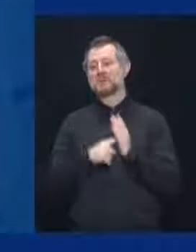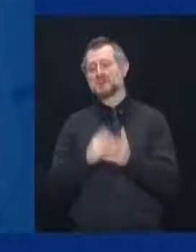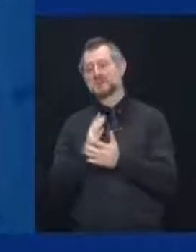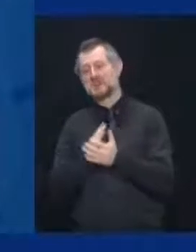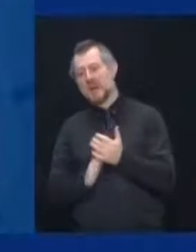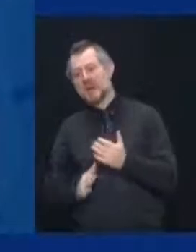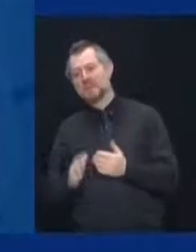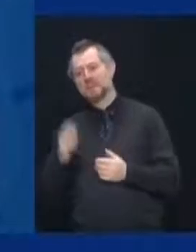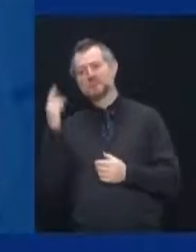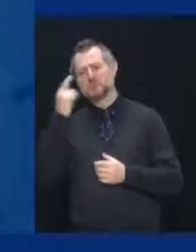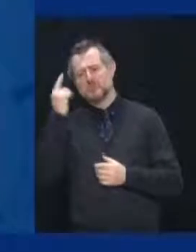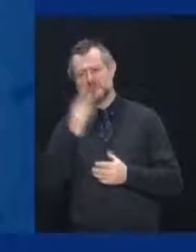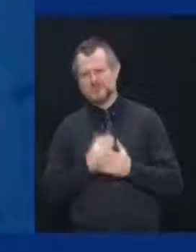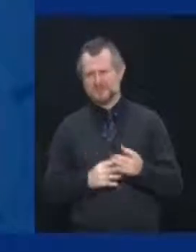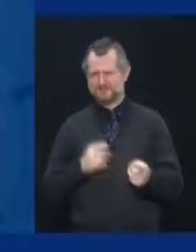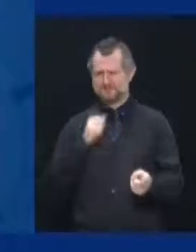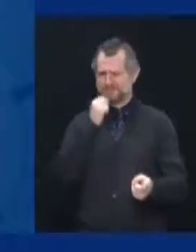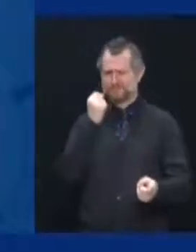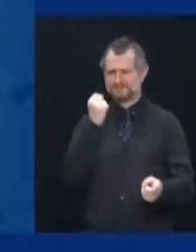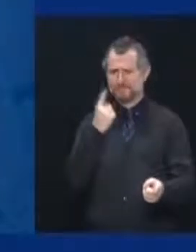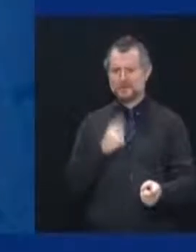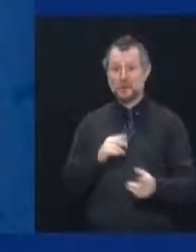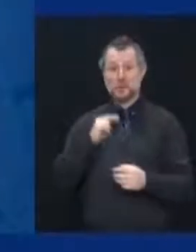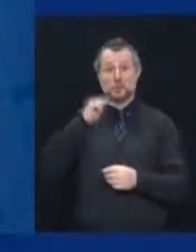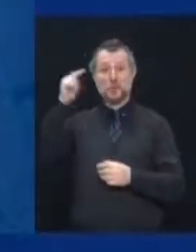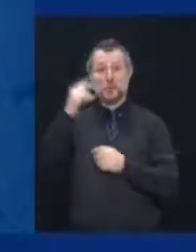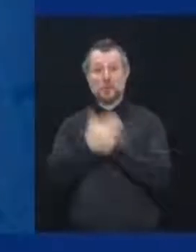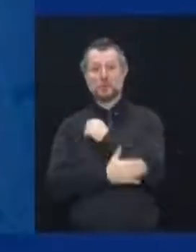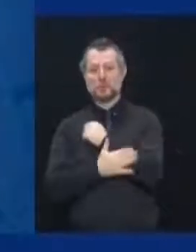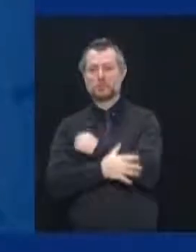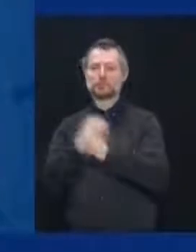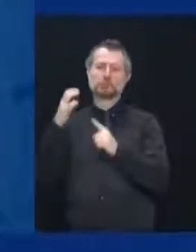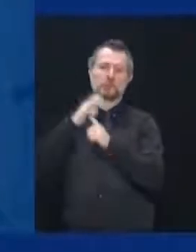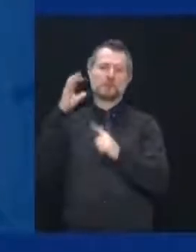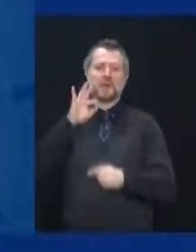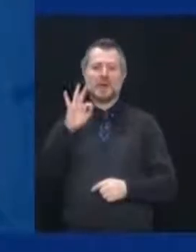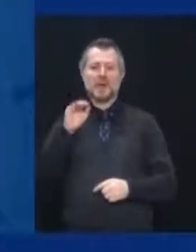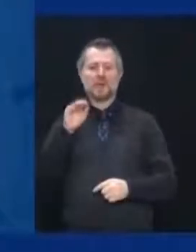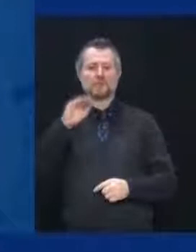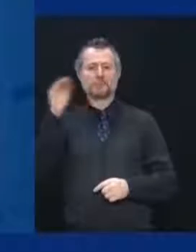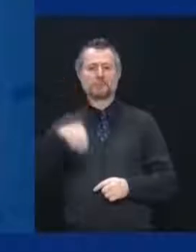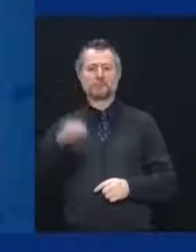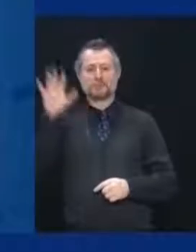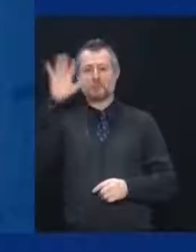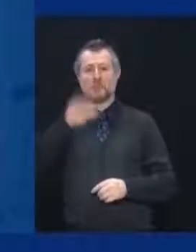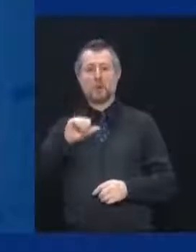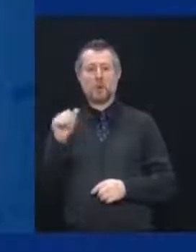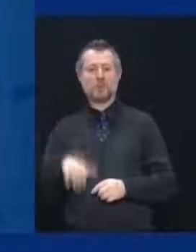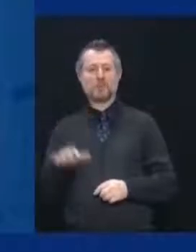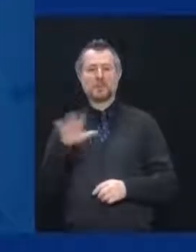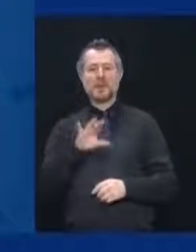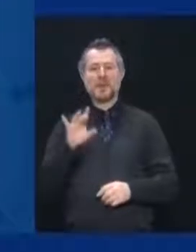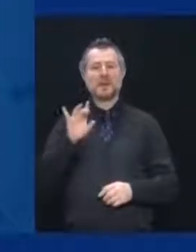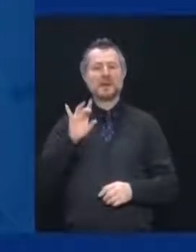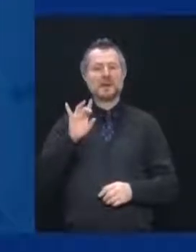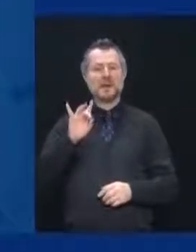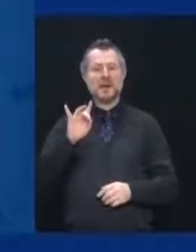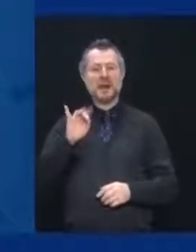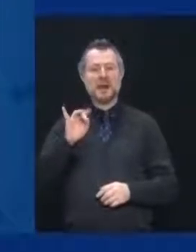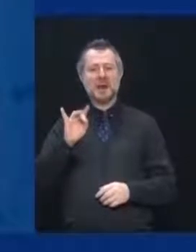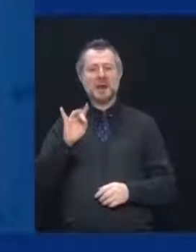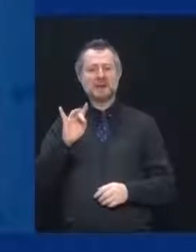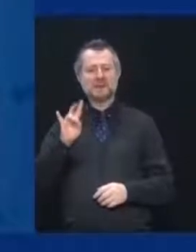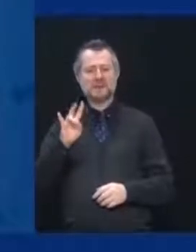isn't. North Country, all-time high, 90%. Capital Region, 87%.